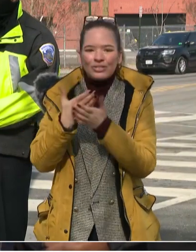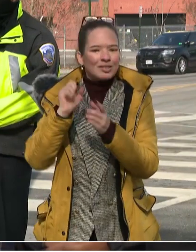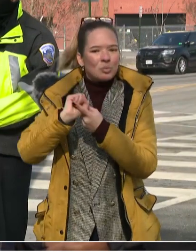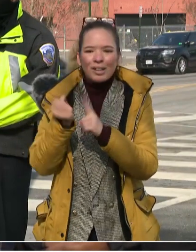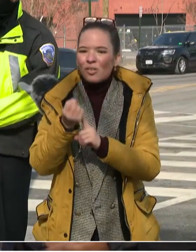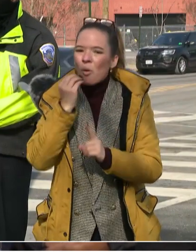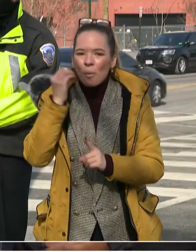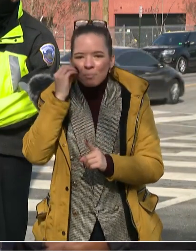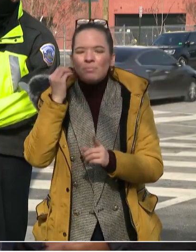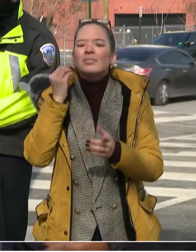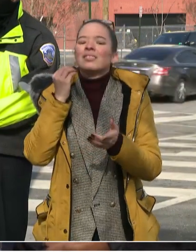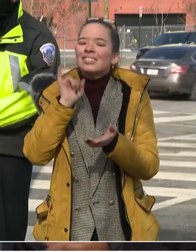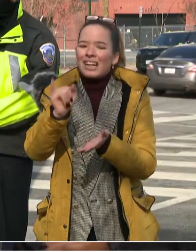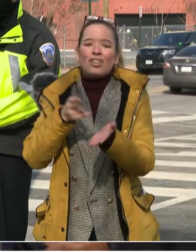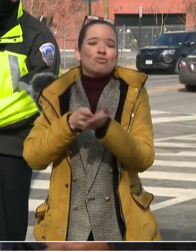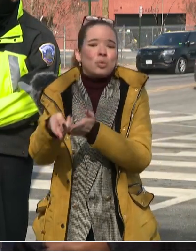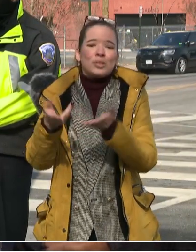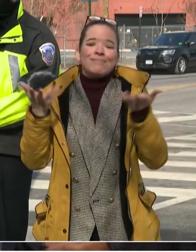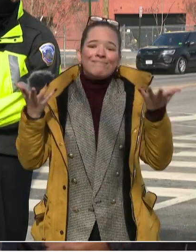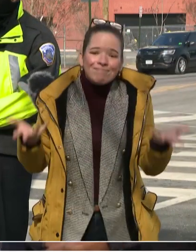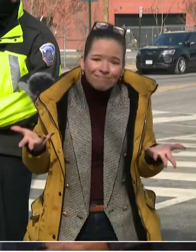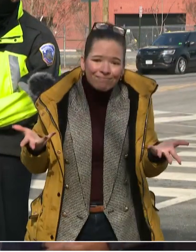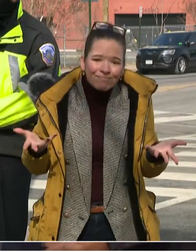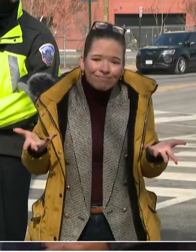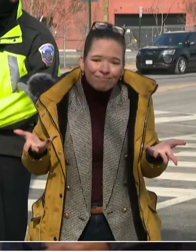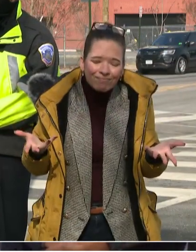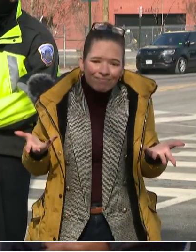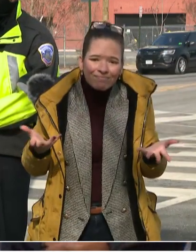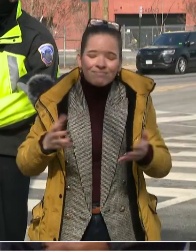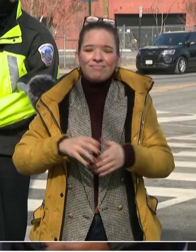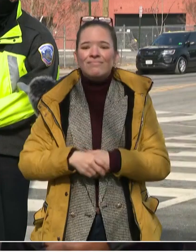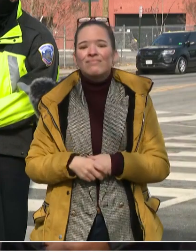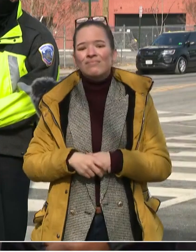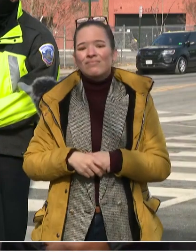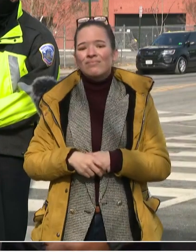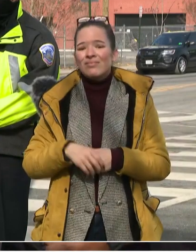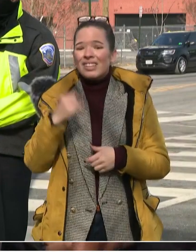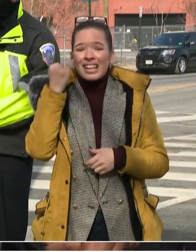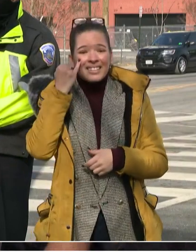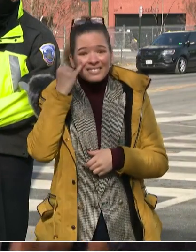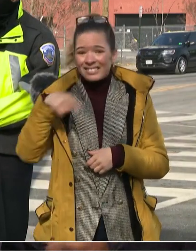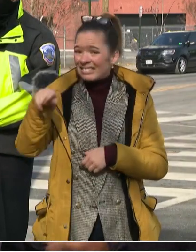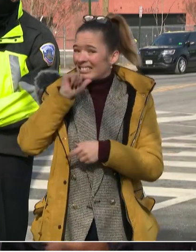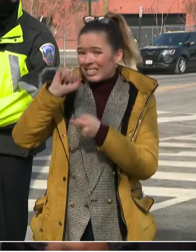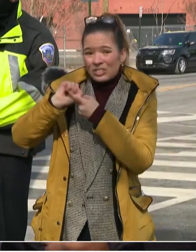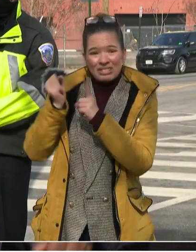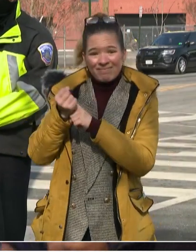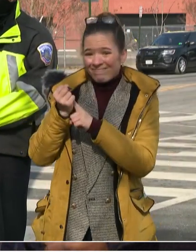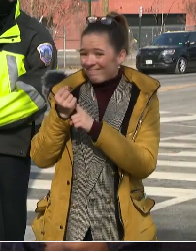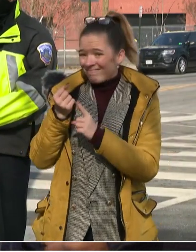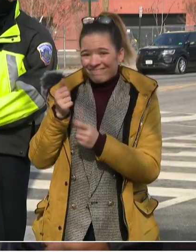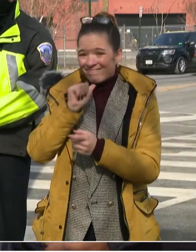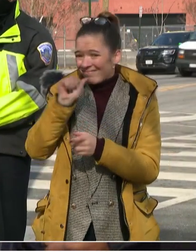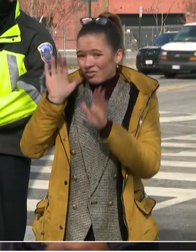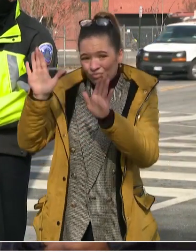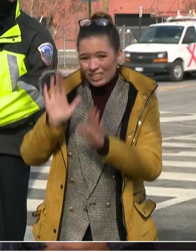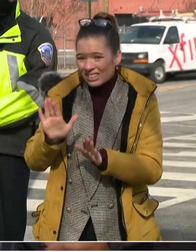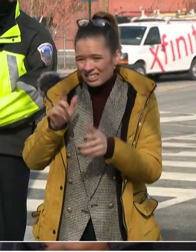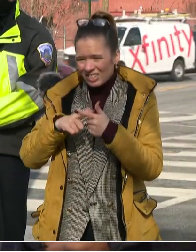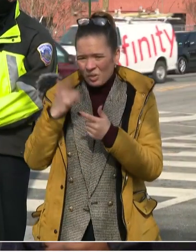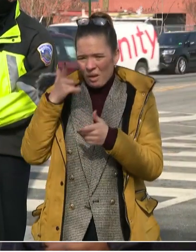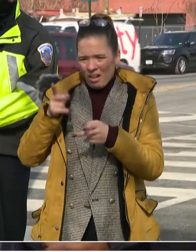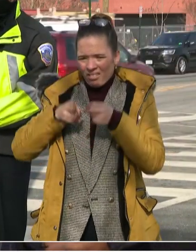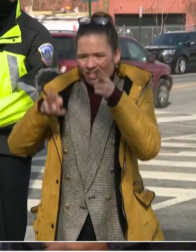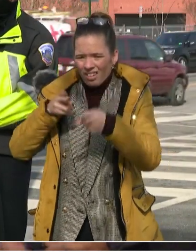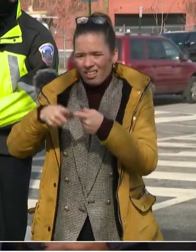That is the truth. And when they're not in good situations at home, why are we so in a hurry to put them back in a situation